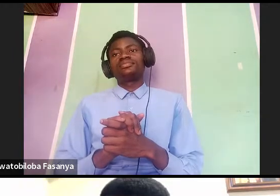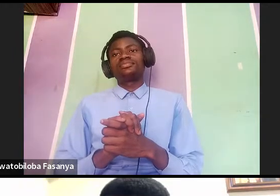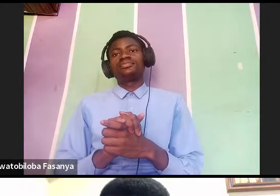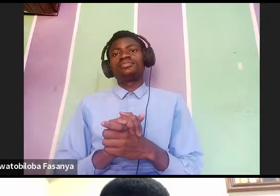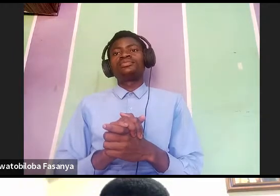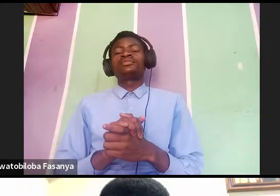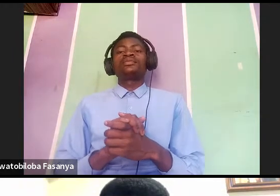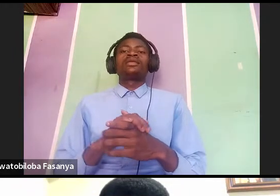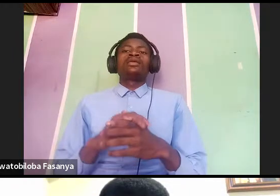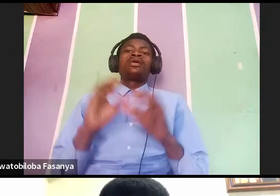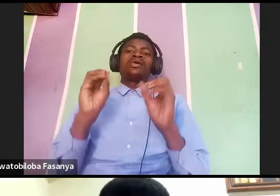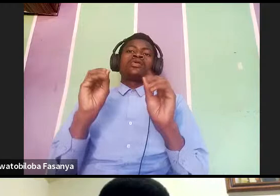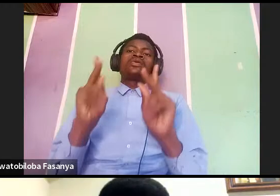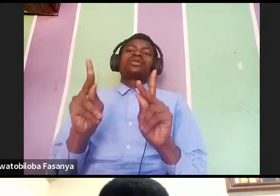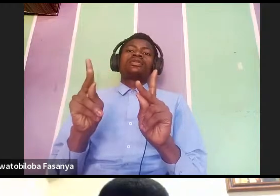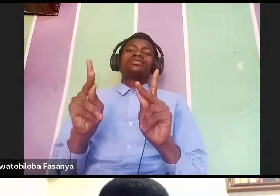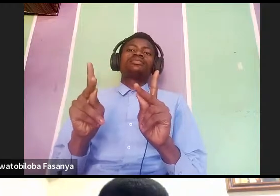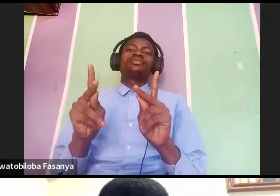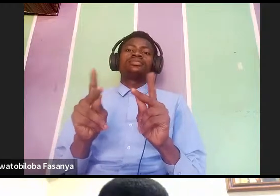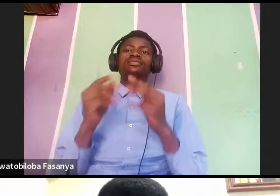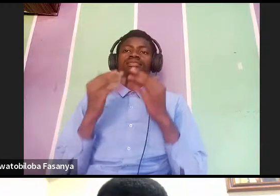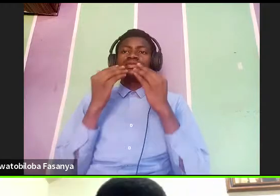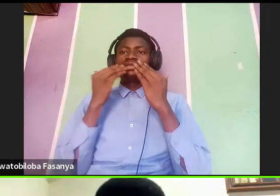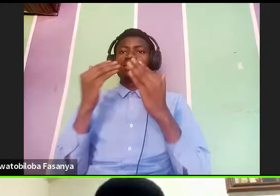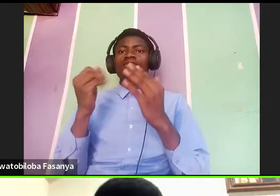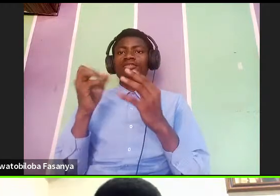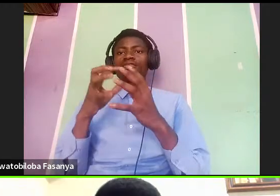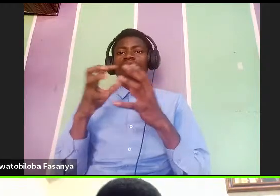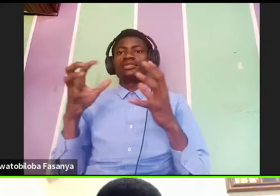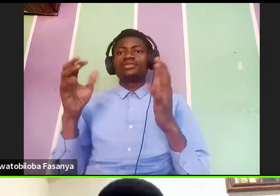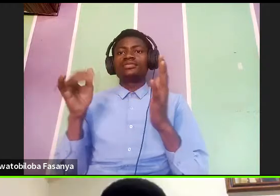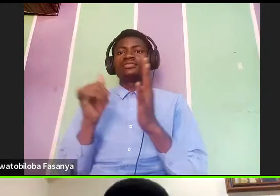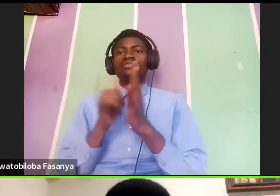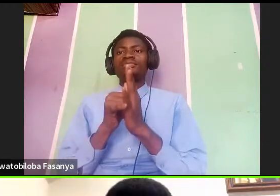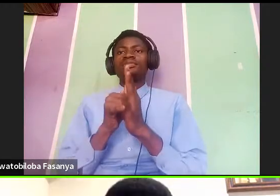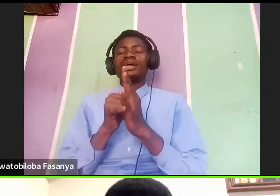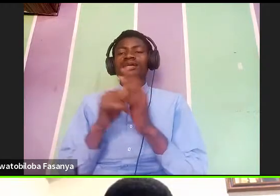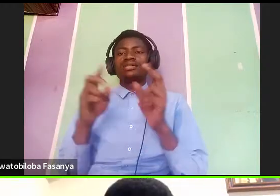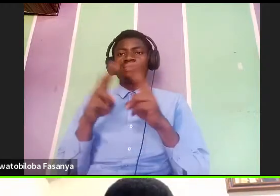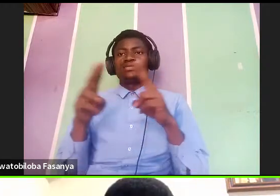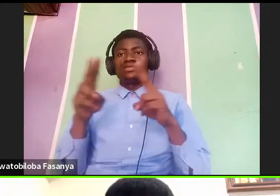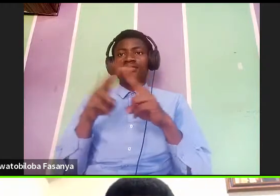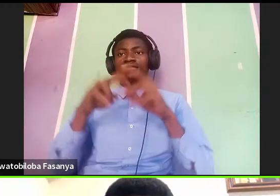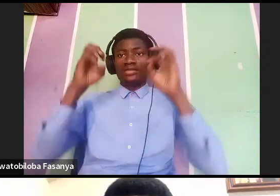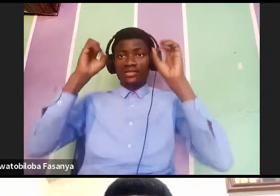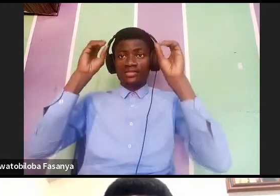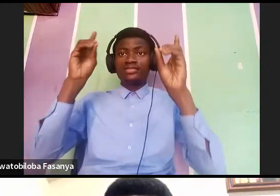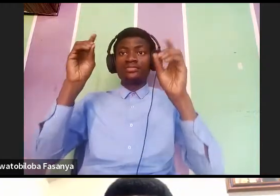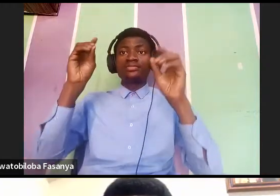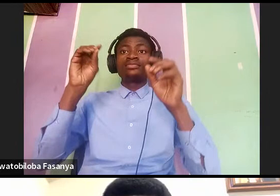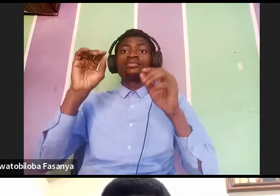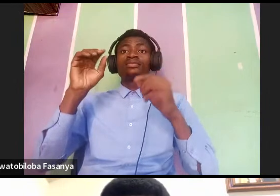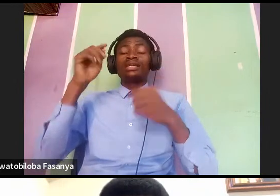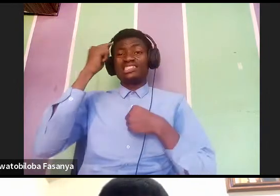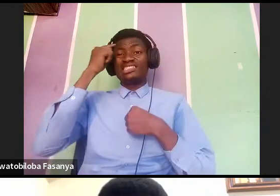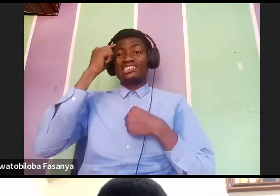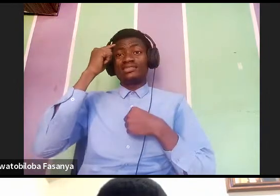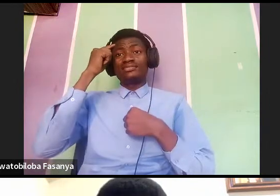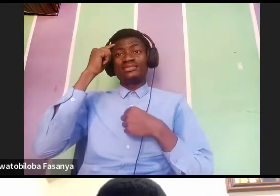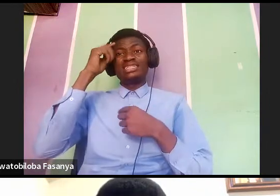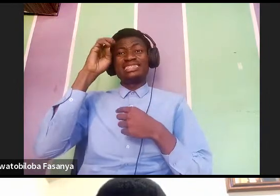Okay. All right. Thank you so much. That's quite insightful. Okay. So I think it's an emergency that might be